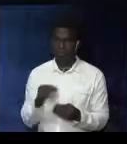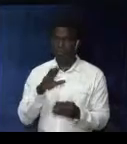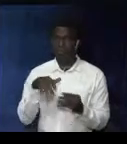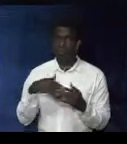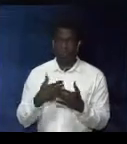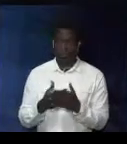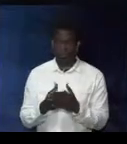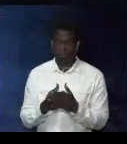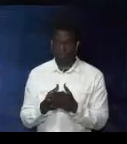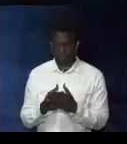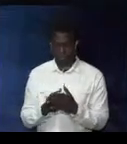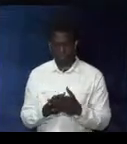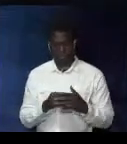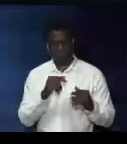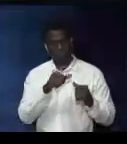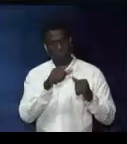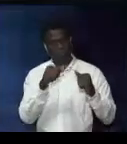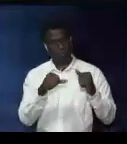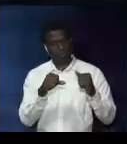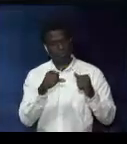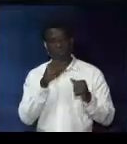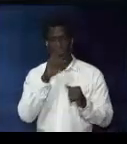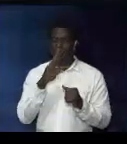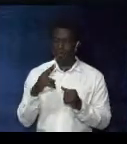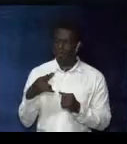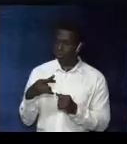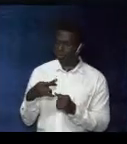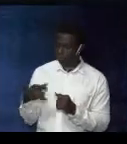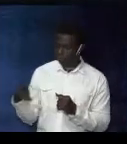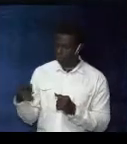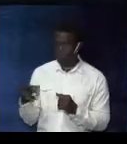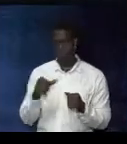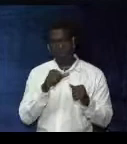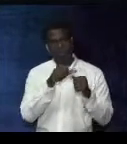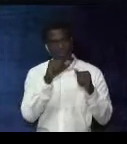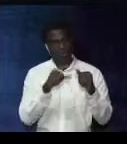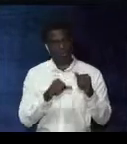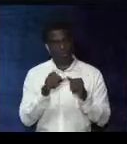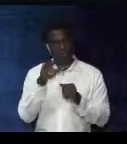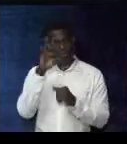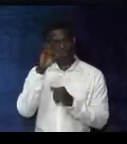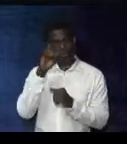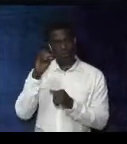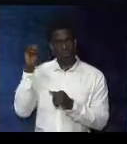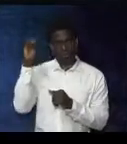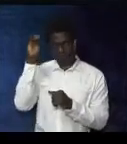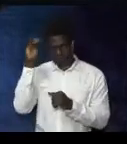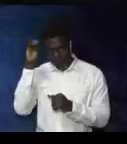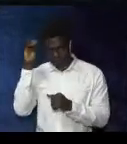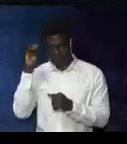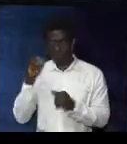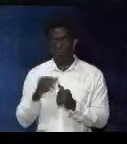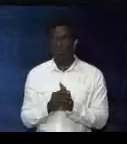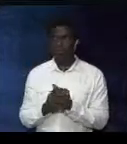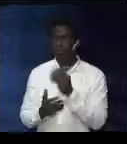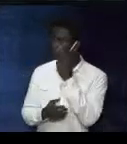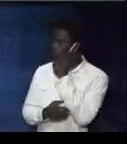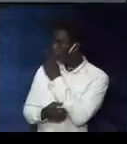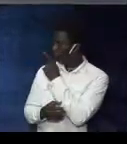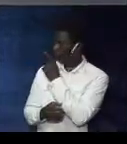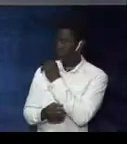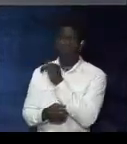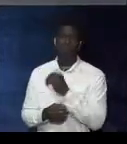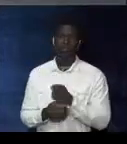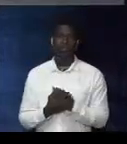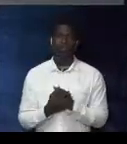All the angles are right angles, just like the rectangle. All the angles are 90 degrees. 90, 90, 90, 90.